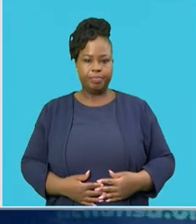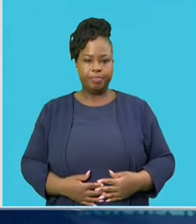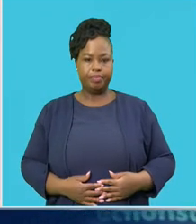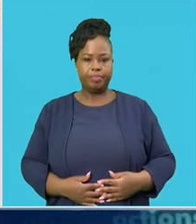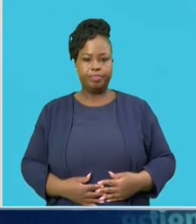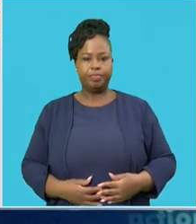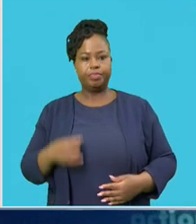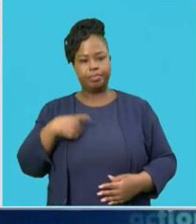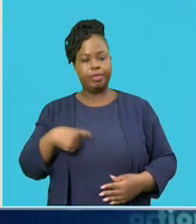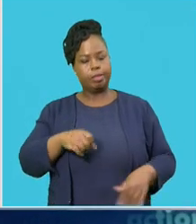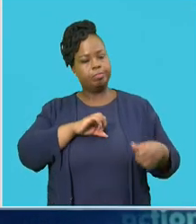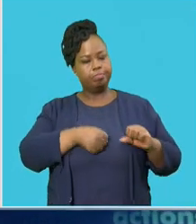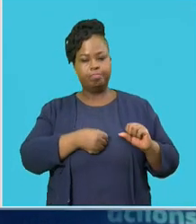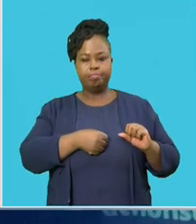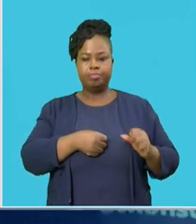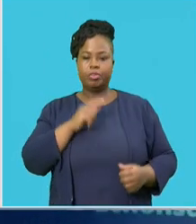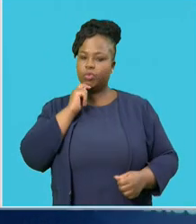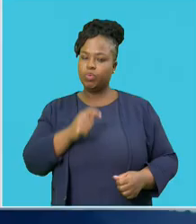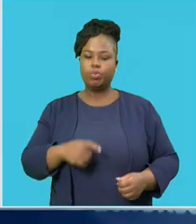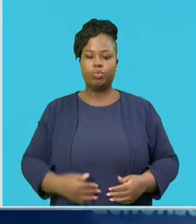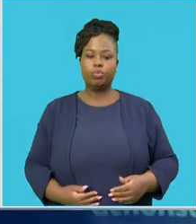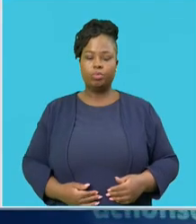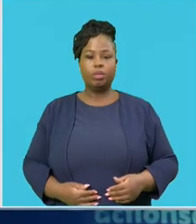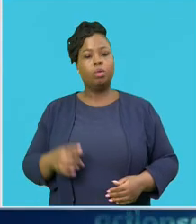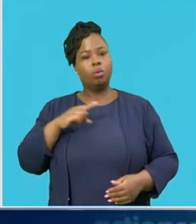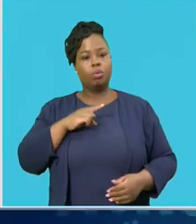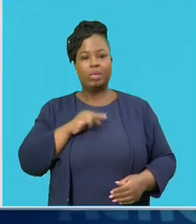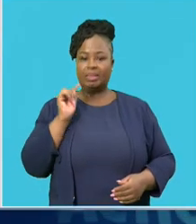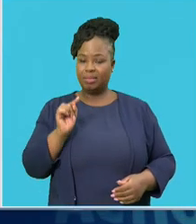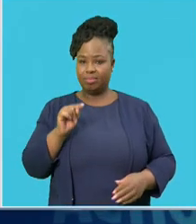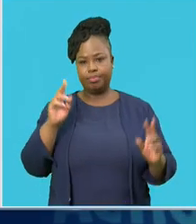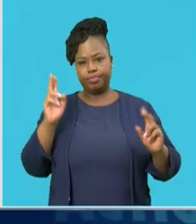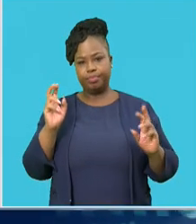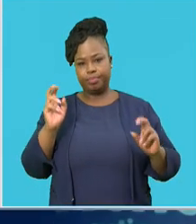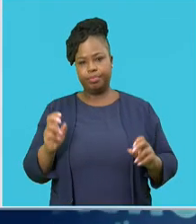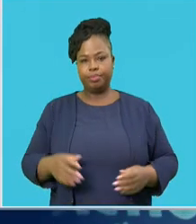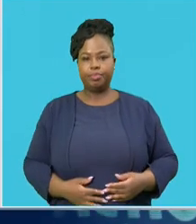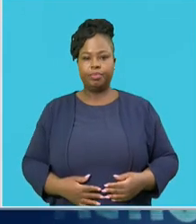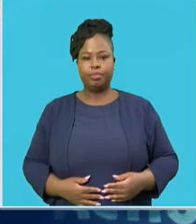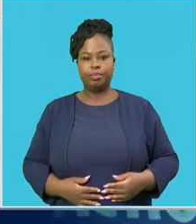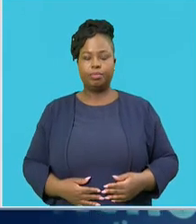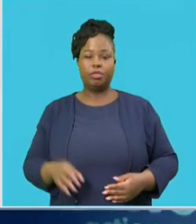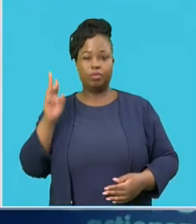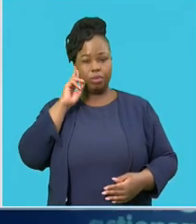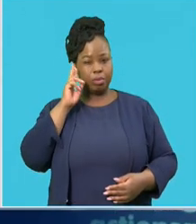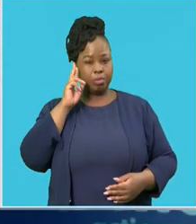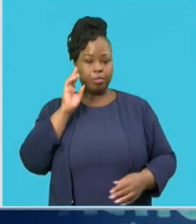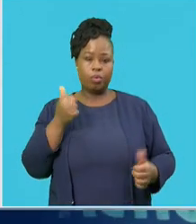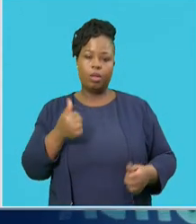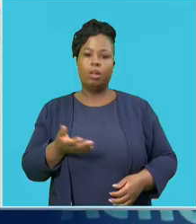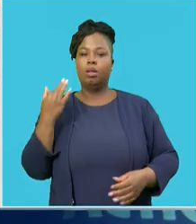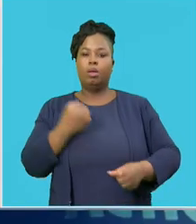Personally, heartbroken. Heartbroken because this is an issue how I hope will I in